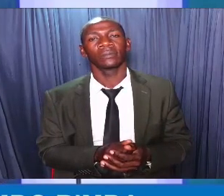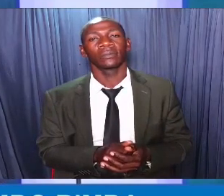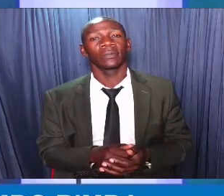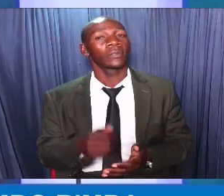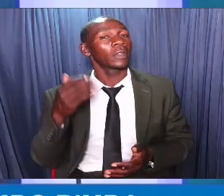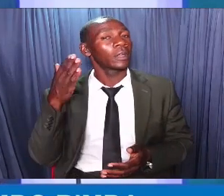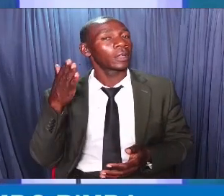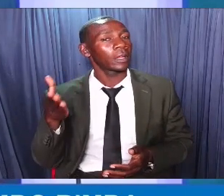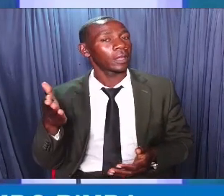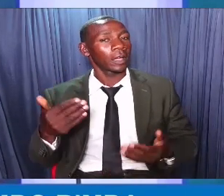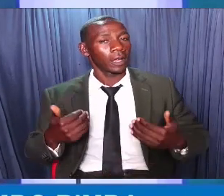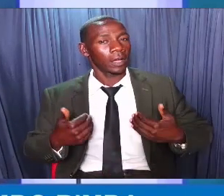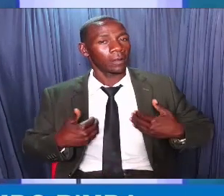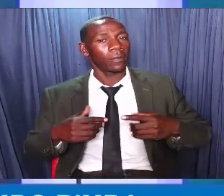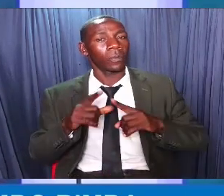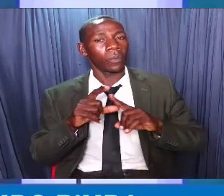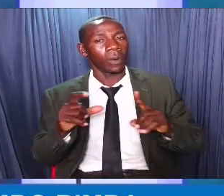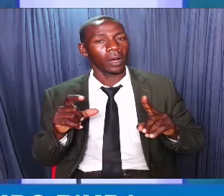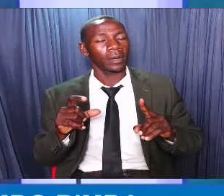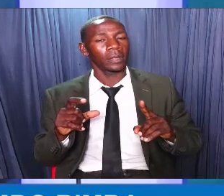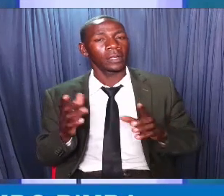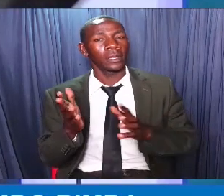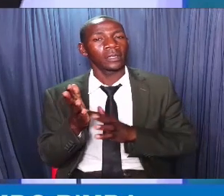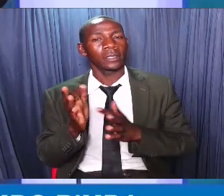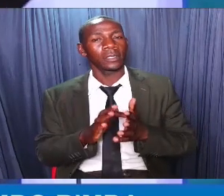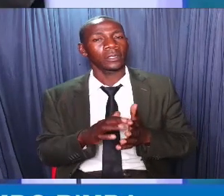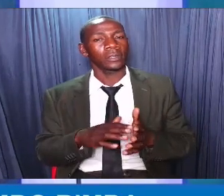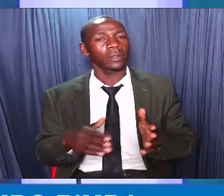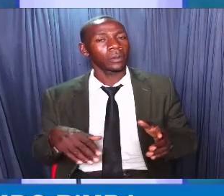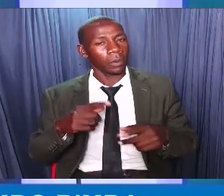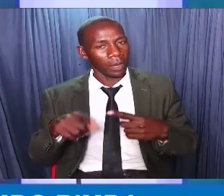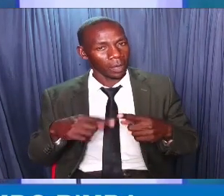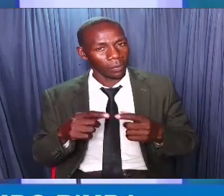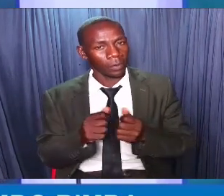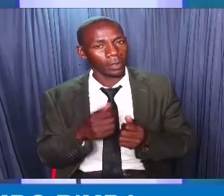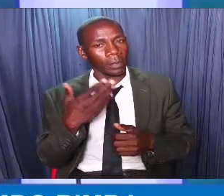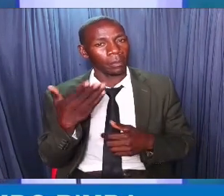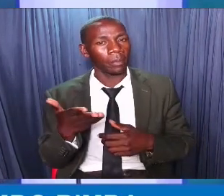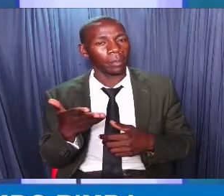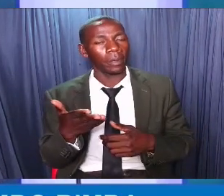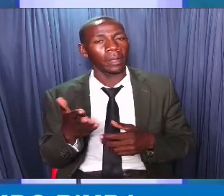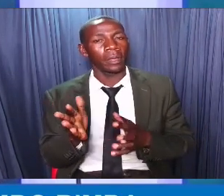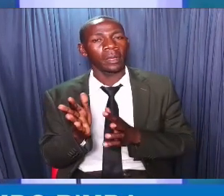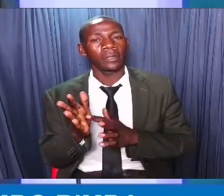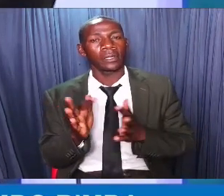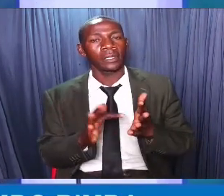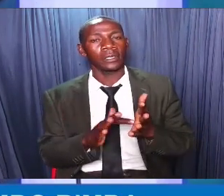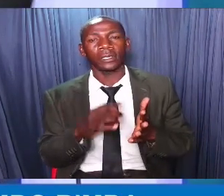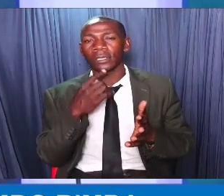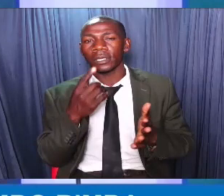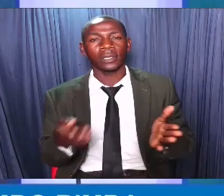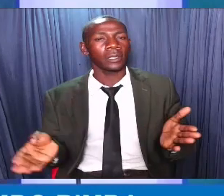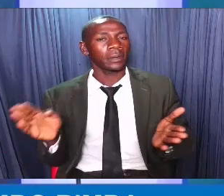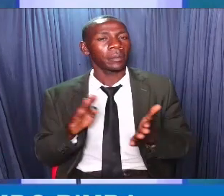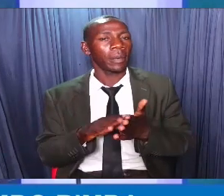Yeye amekuja na neno ku. He came. Yesu ashuke aende naye. Jesus to come down and walk with him. Lakini Bwana Yesu akamwambia wewe enda mwanao.